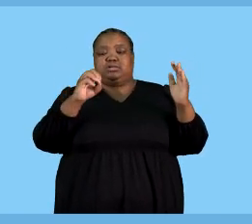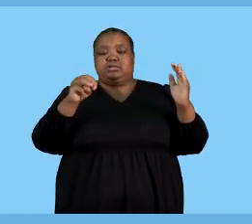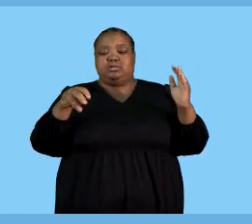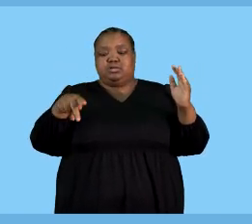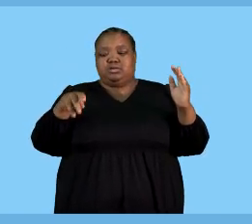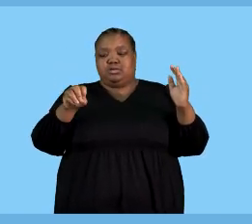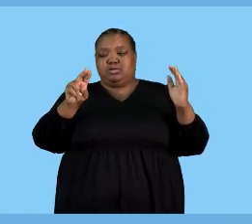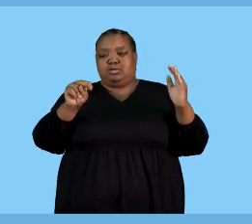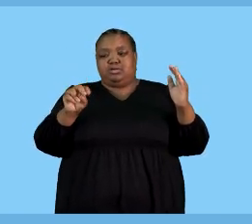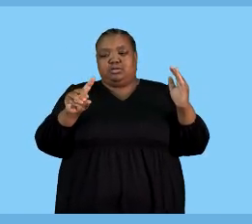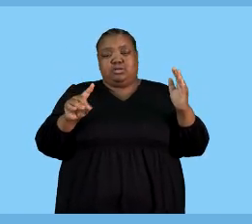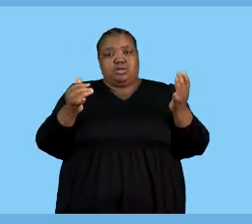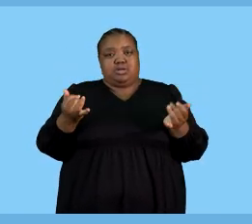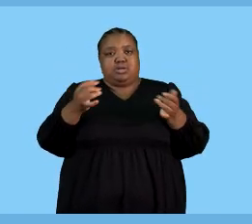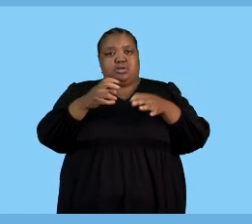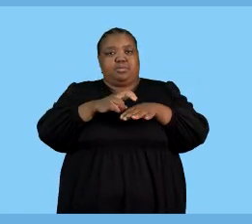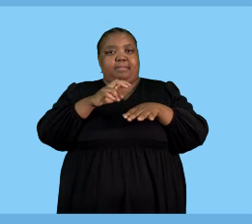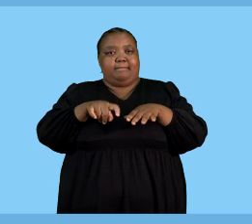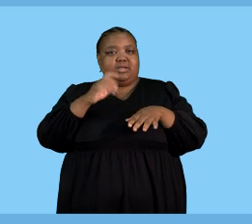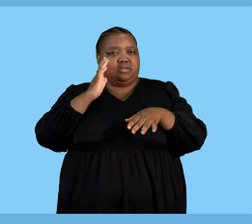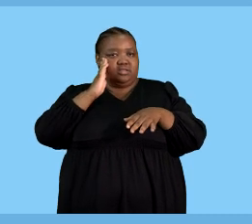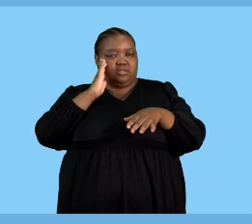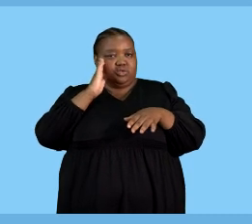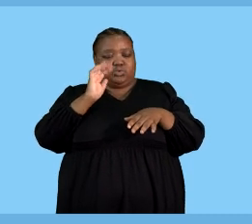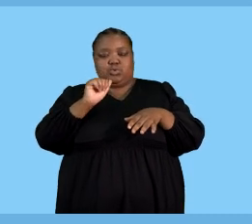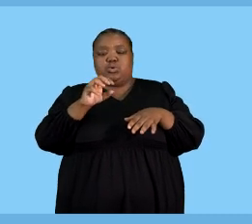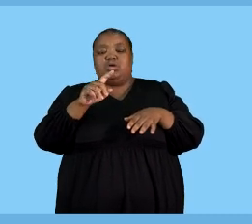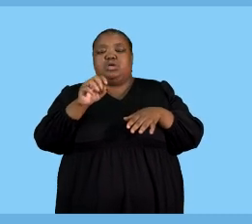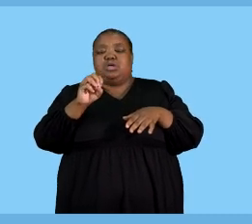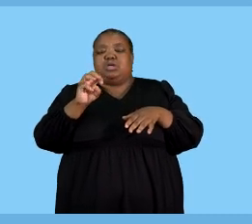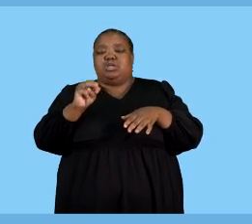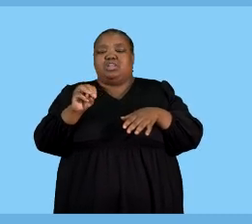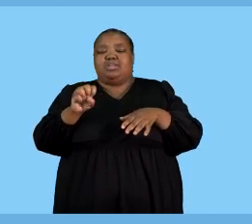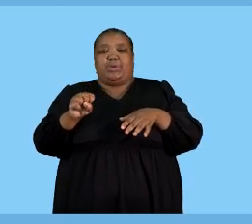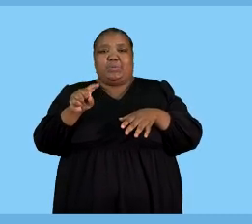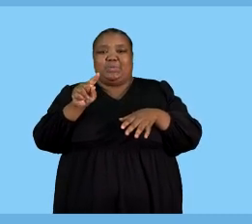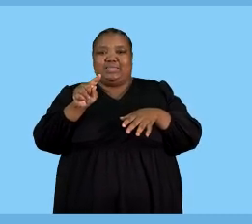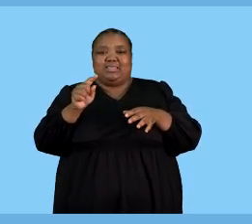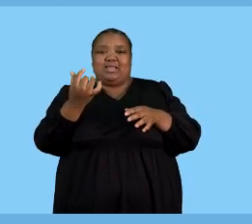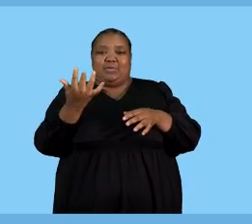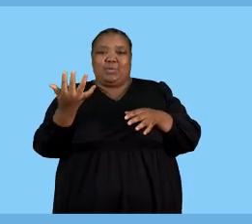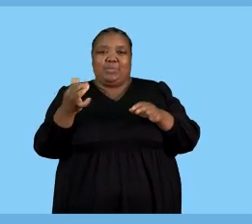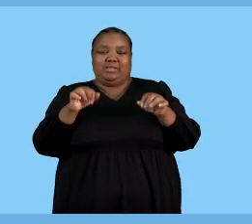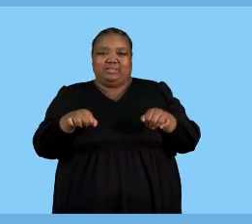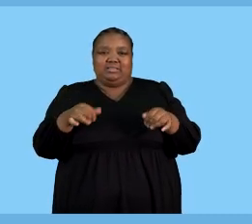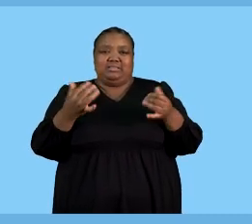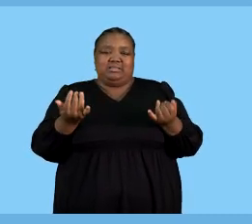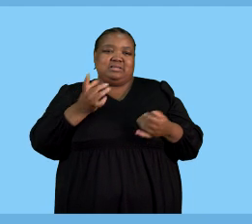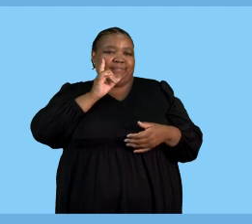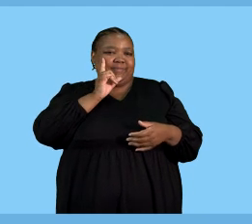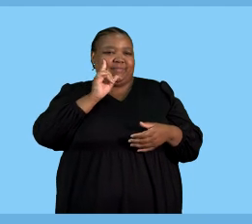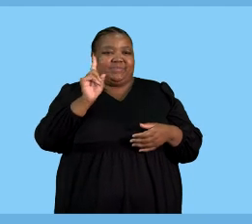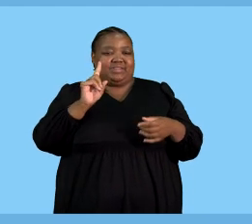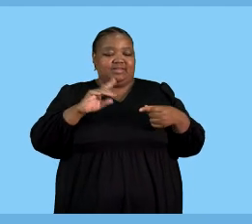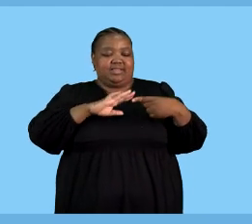particular compound that we have here, we need to now know how many atoms or how many elements are present in this molecule.